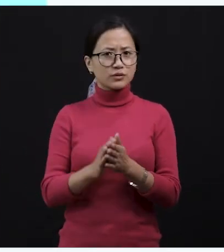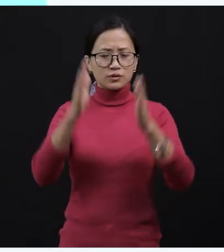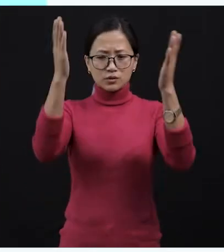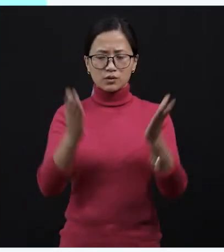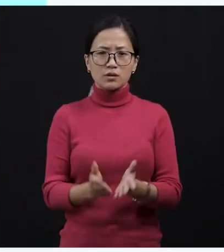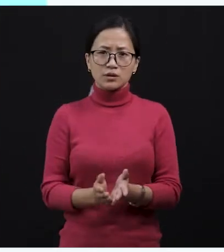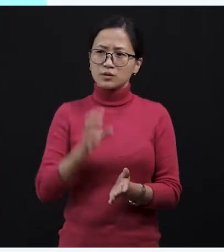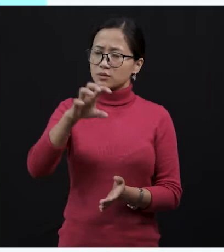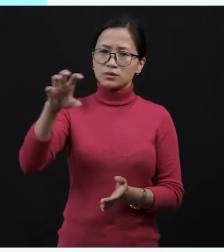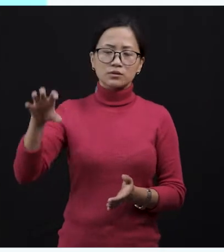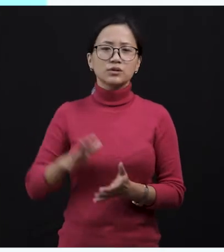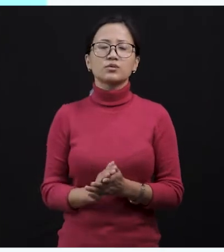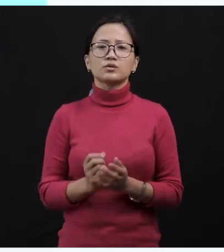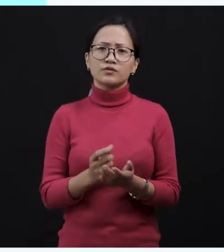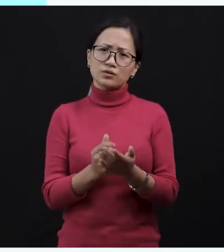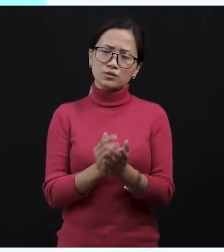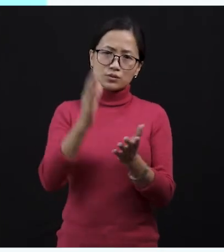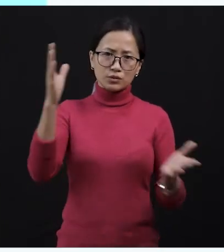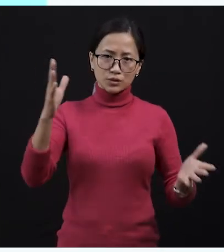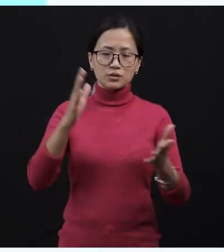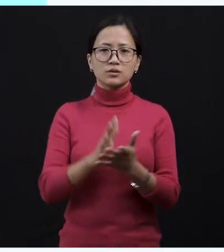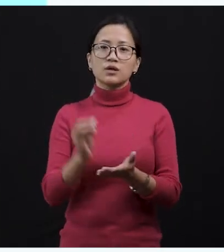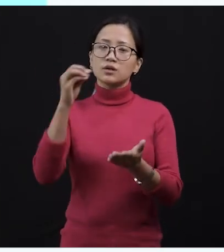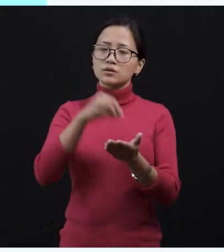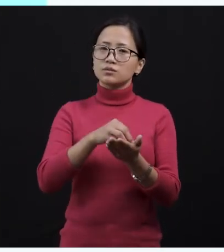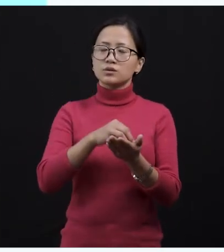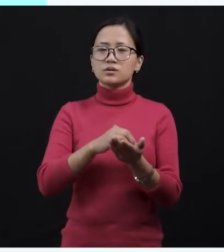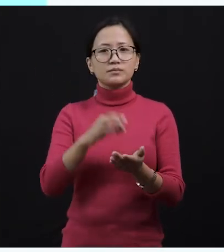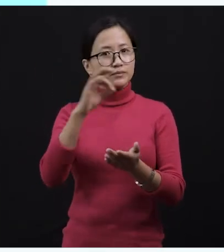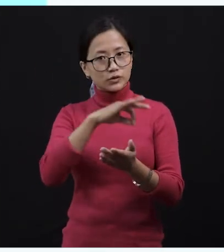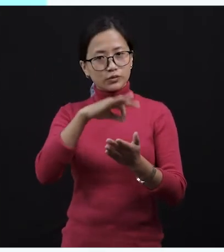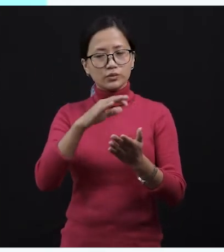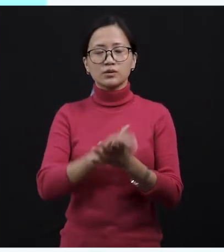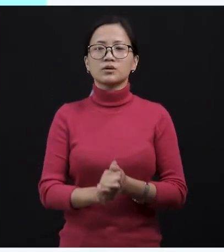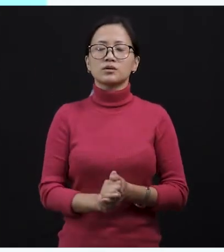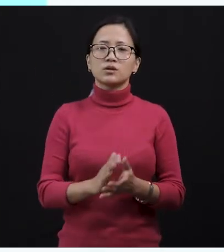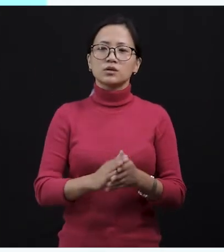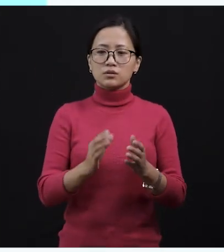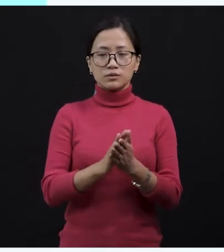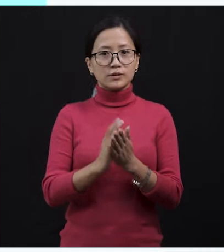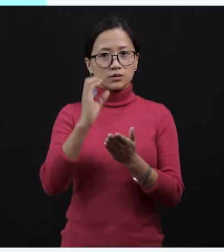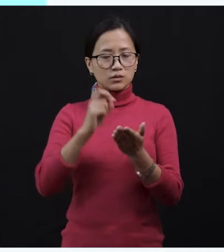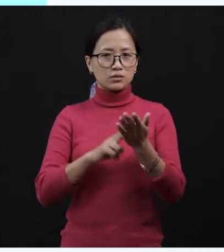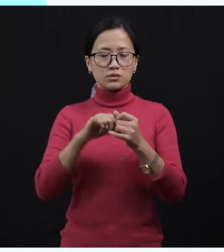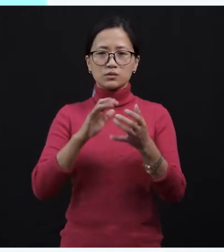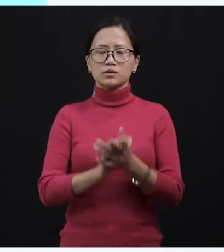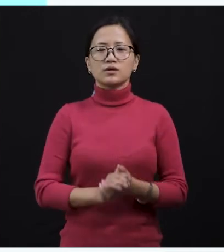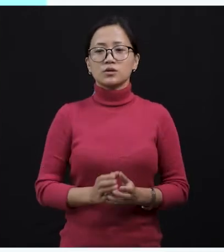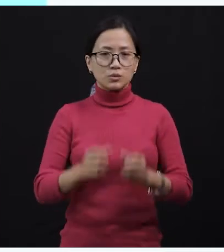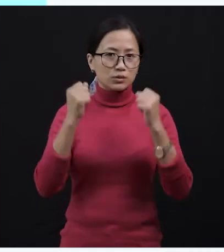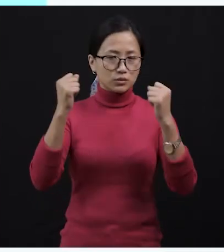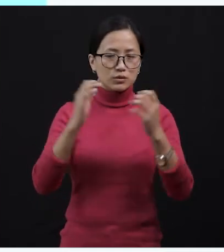a rich deposit of all these natural resources are considered to be strong and